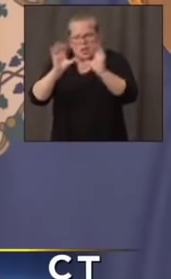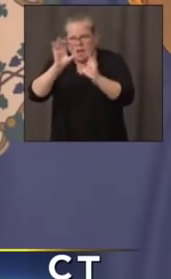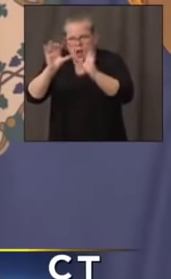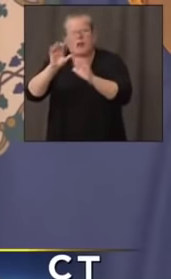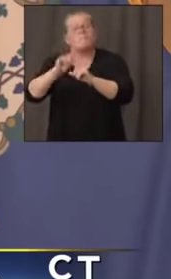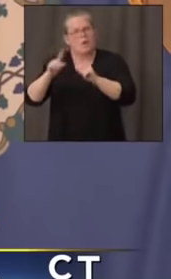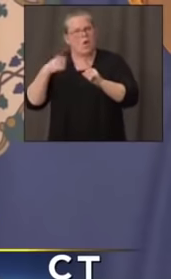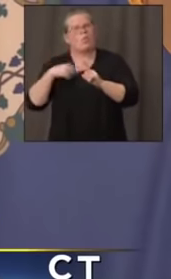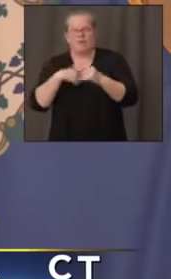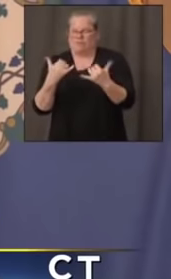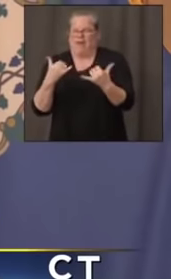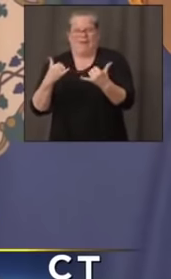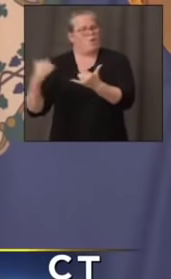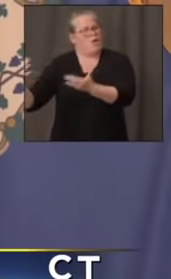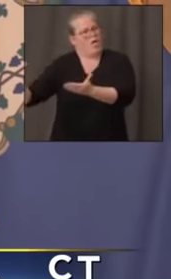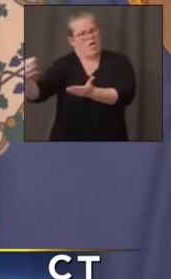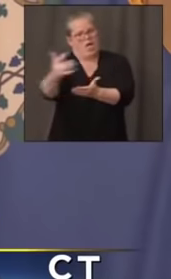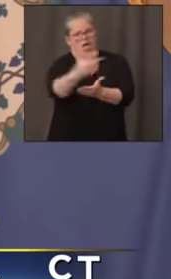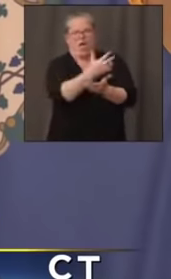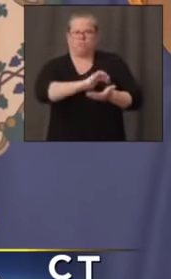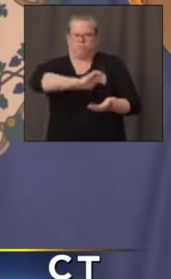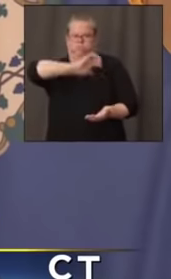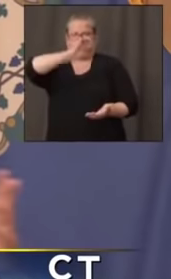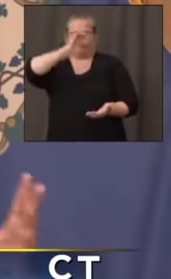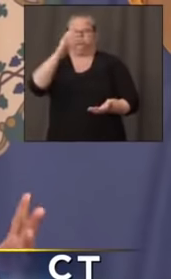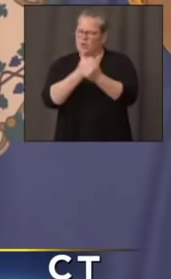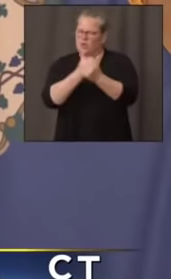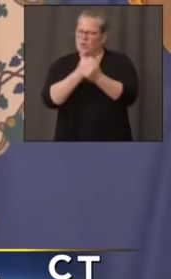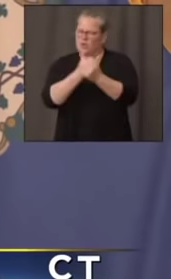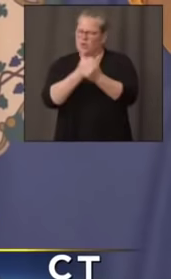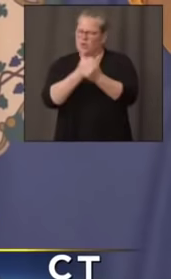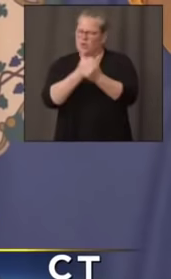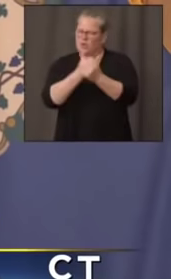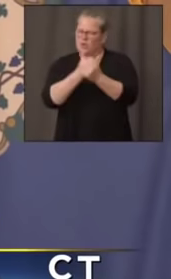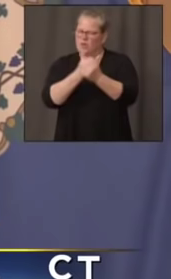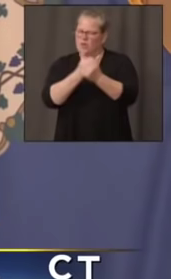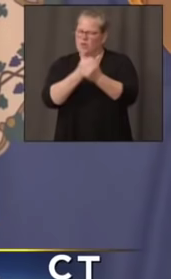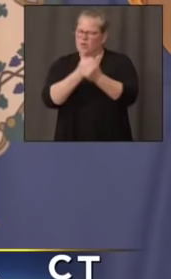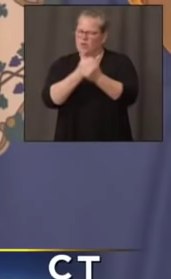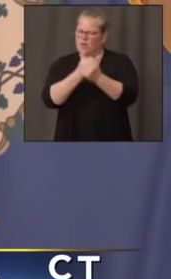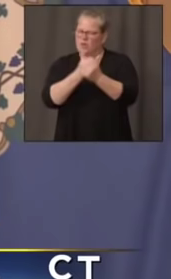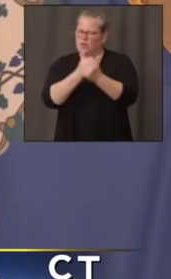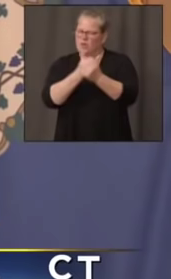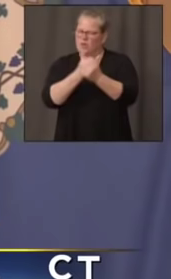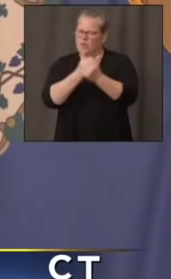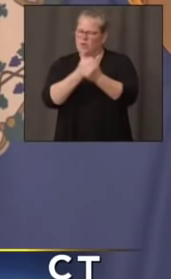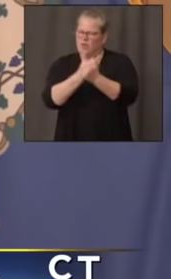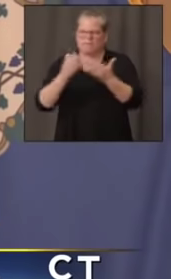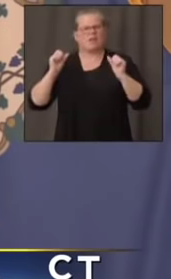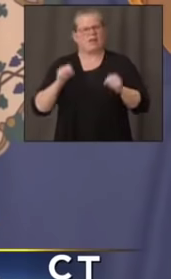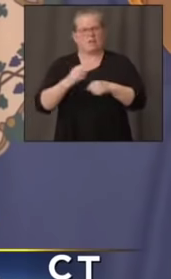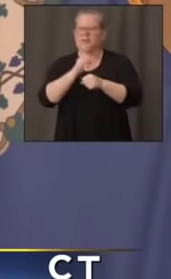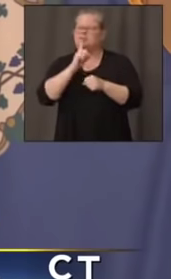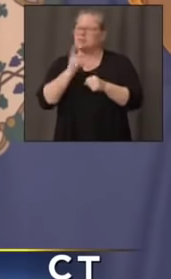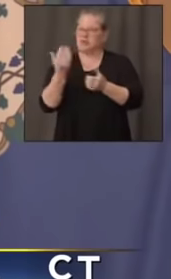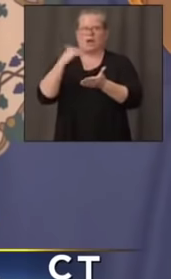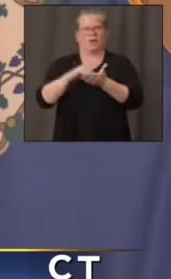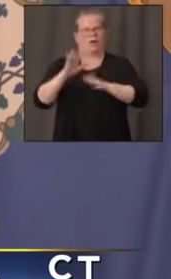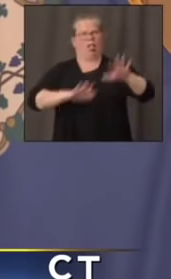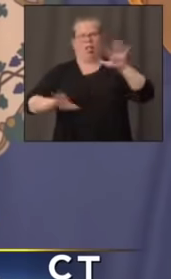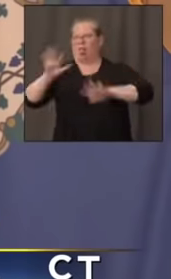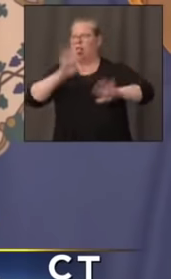putting public health first. That's why we're so strict about the reopening and the protocols and wearing the mask. But if it does happen, we'll be